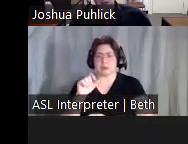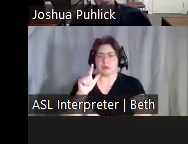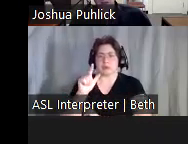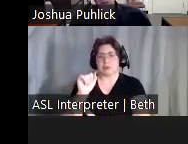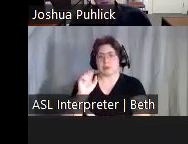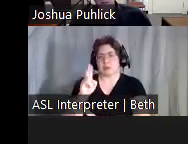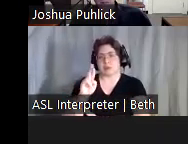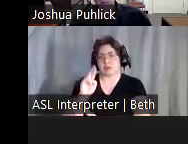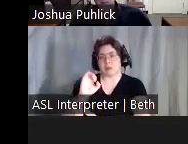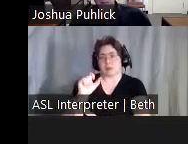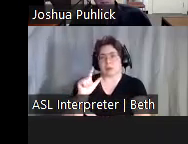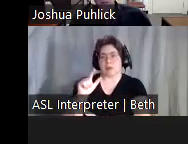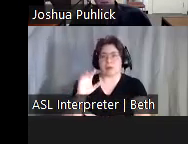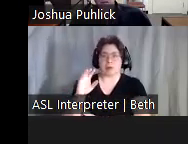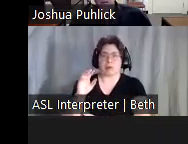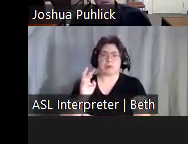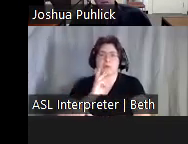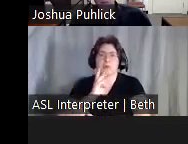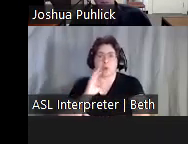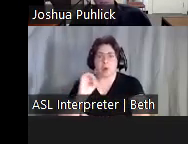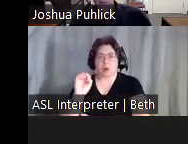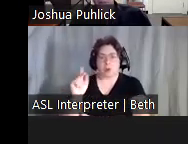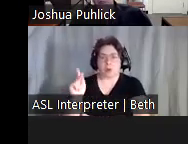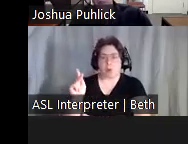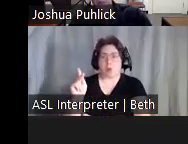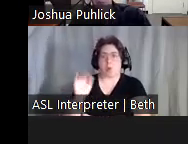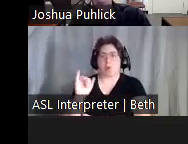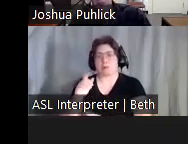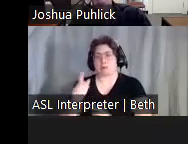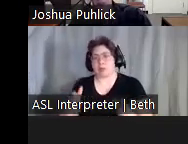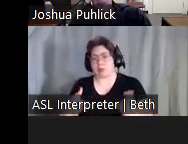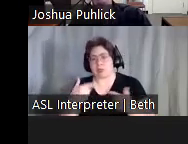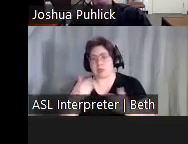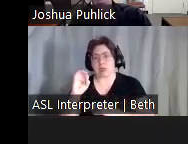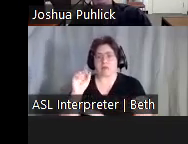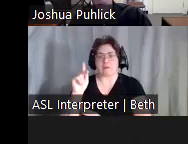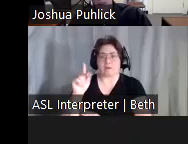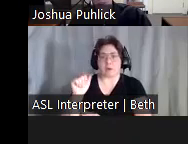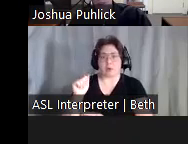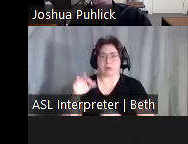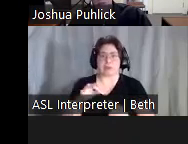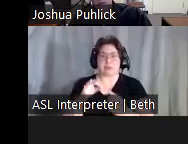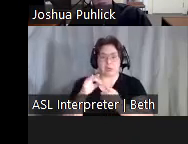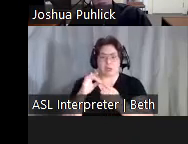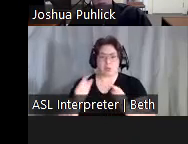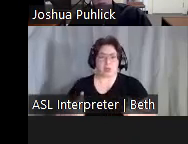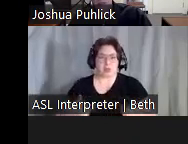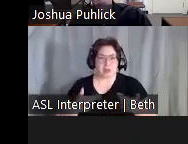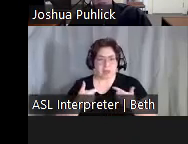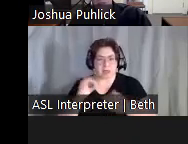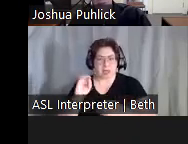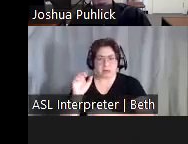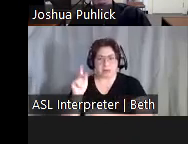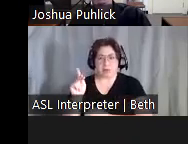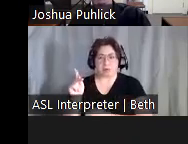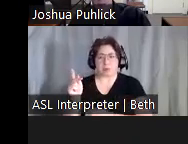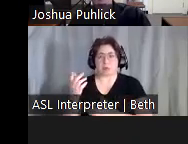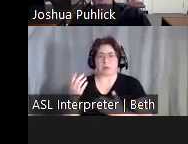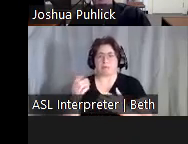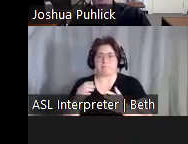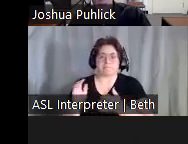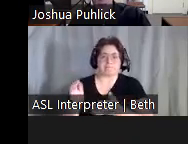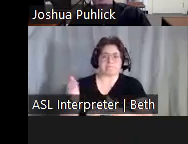those. Smaller trees we can cut and then use herbicide